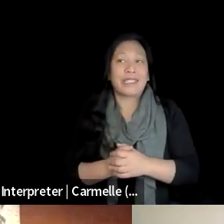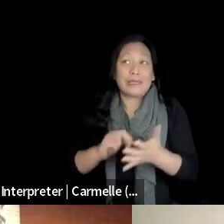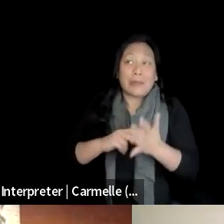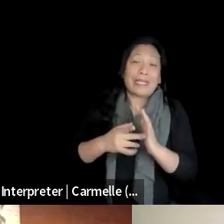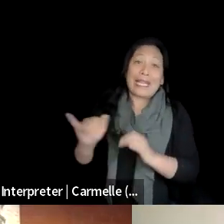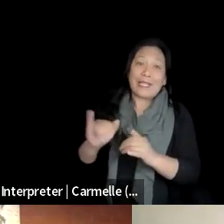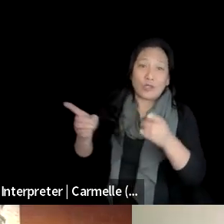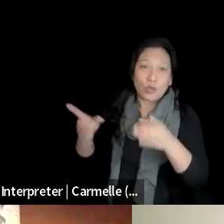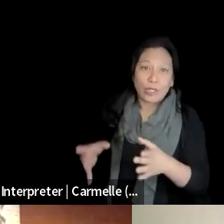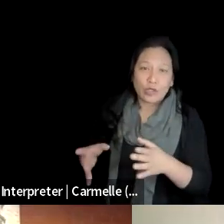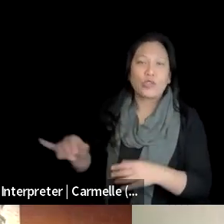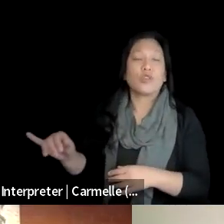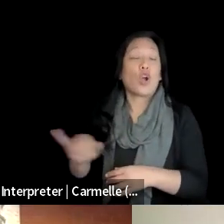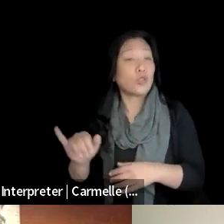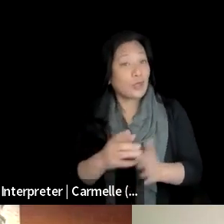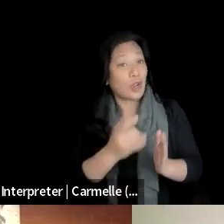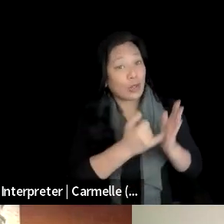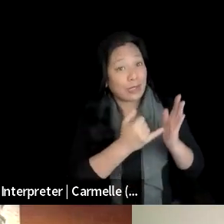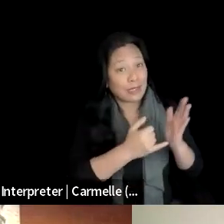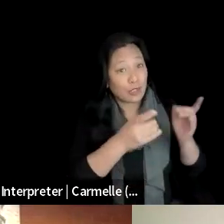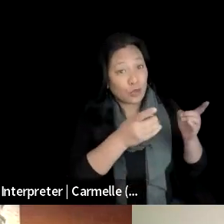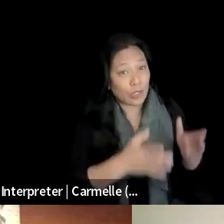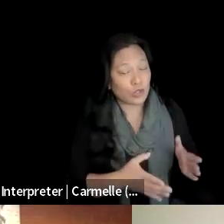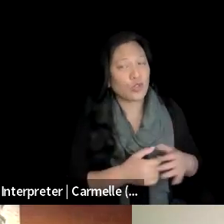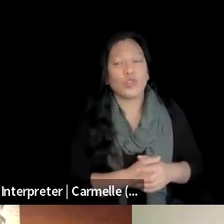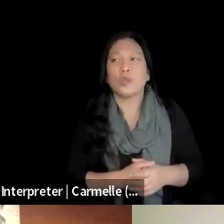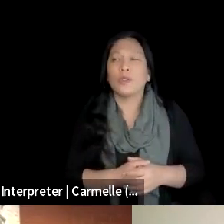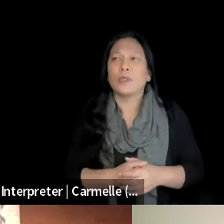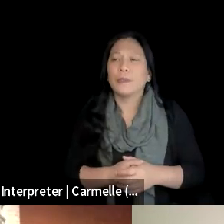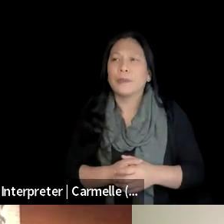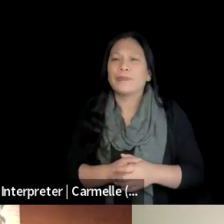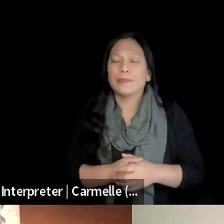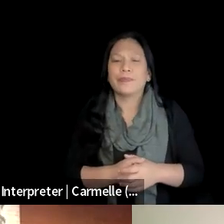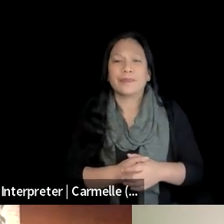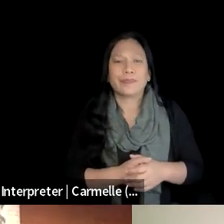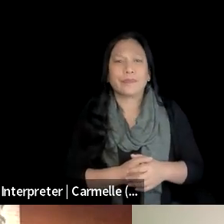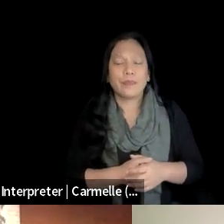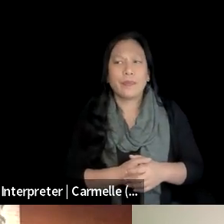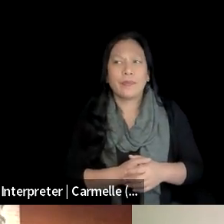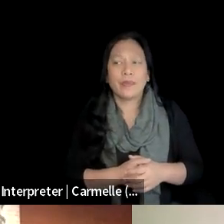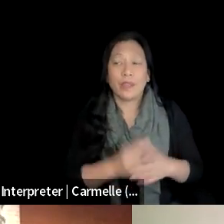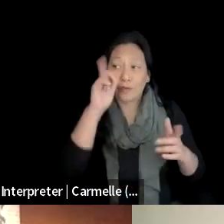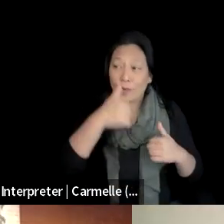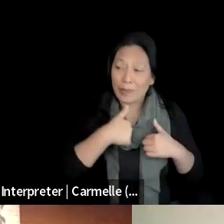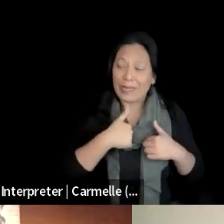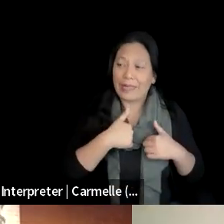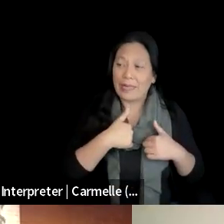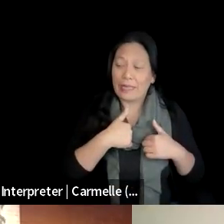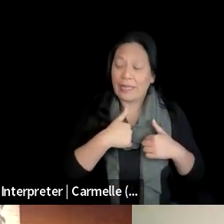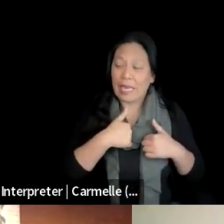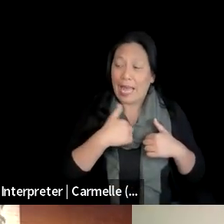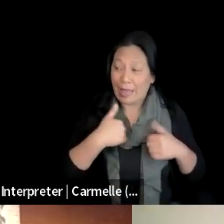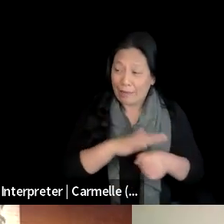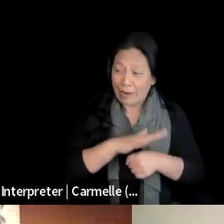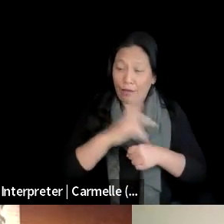and oftentimes too as the artistic director, you know, do I have enough in myself to protect the rest of the